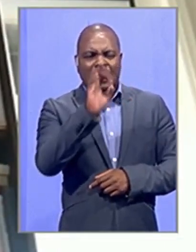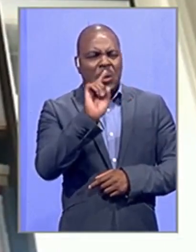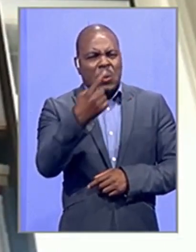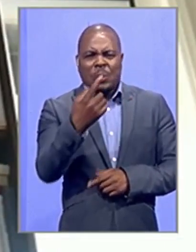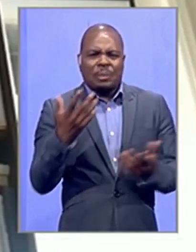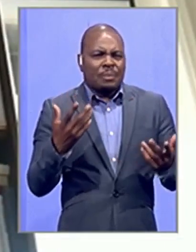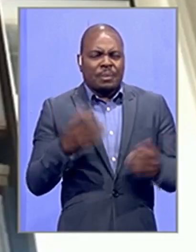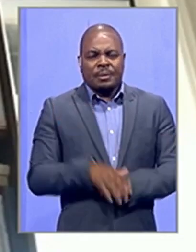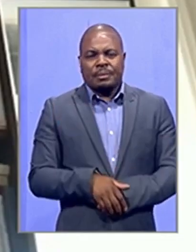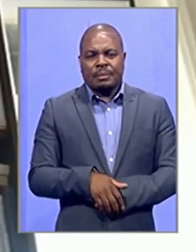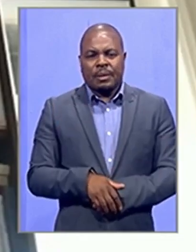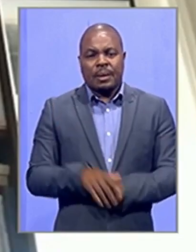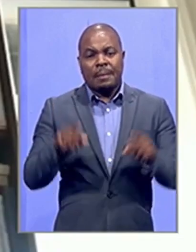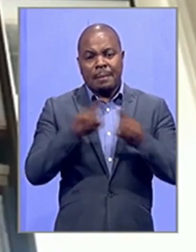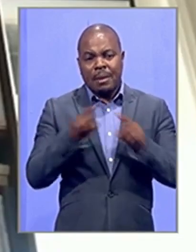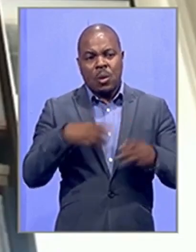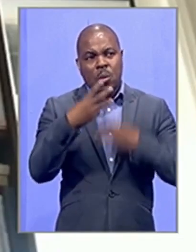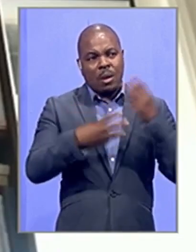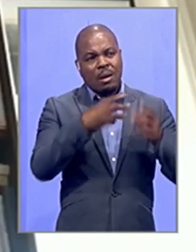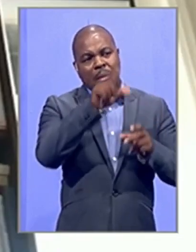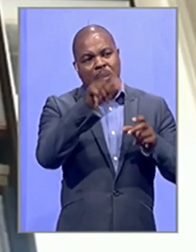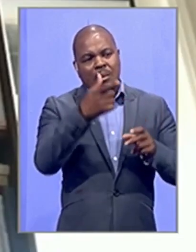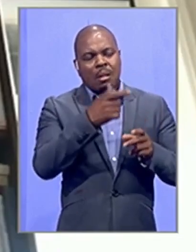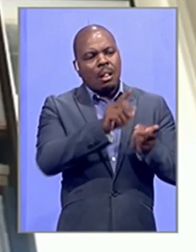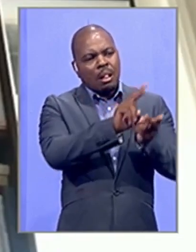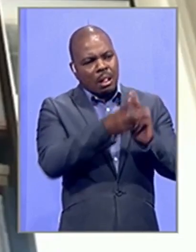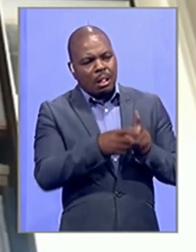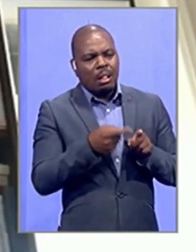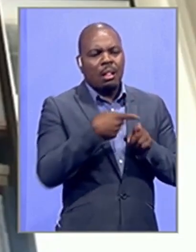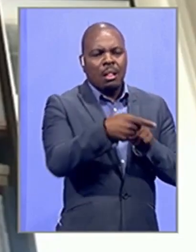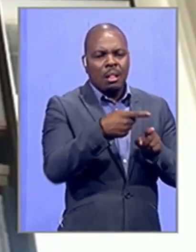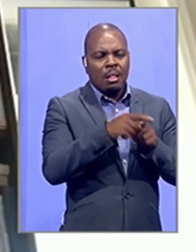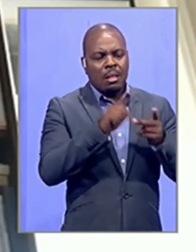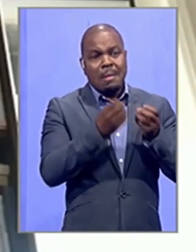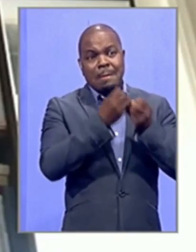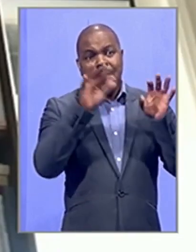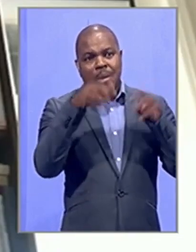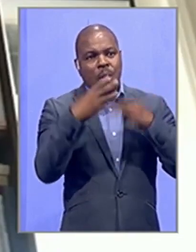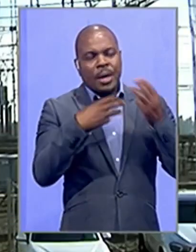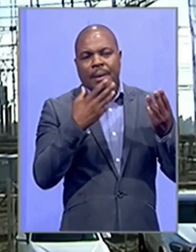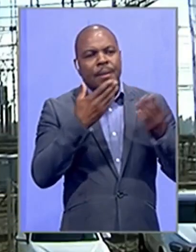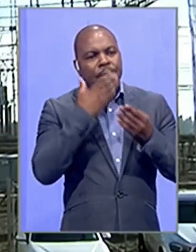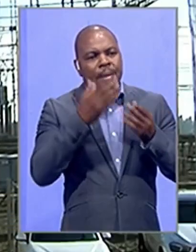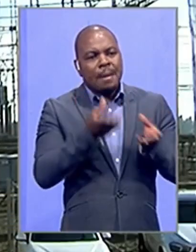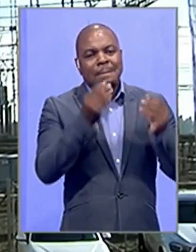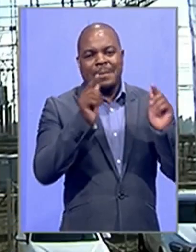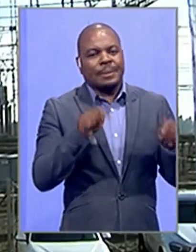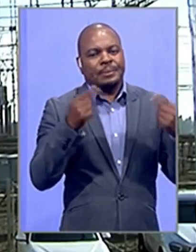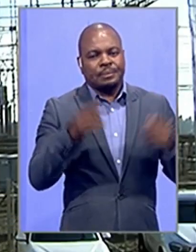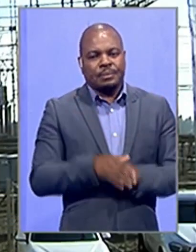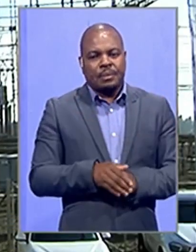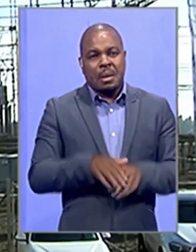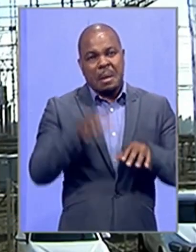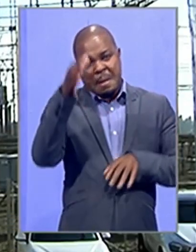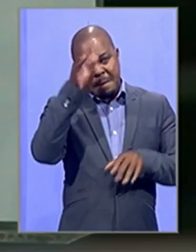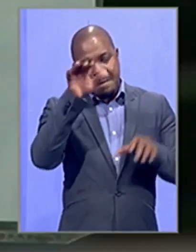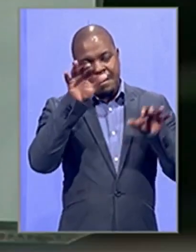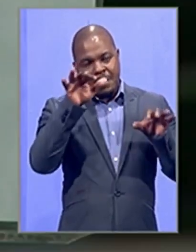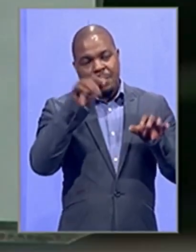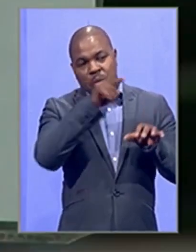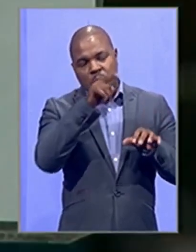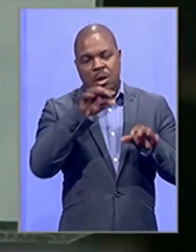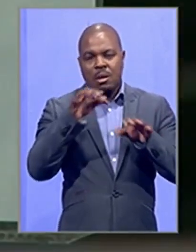get an increase. Our workers are highly indebted. They're supporting relatives who are unemployed, who won't find jobs easily. Ditsebi tša merero ya motlakase ba re